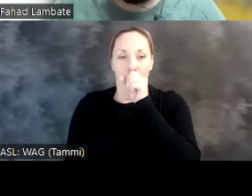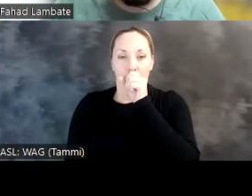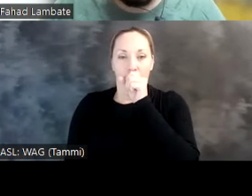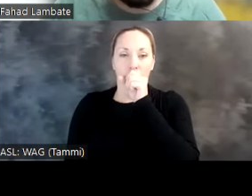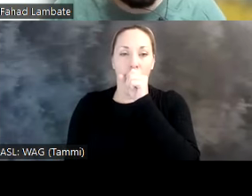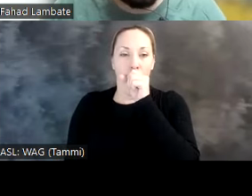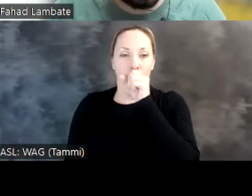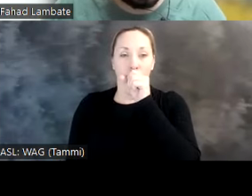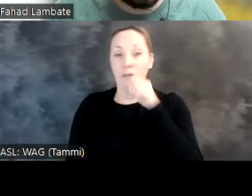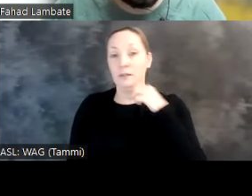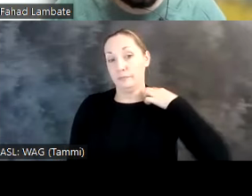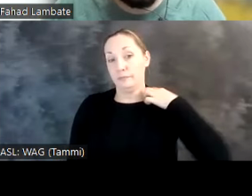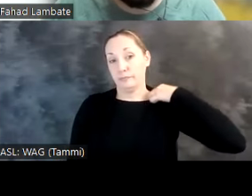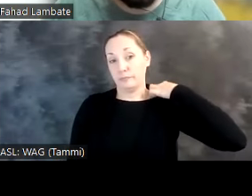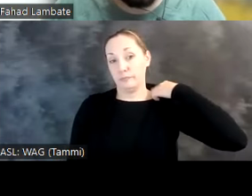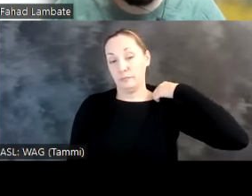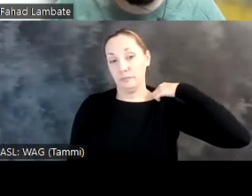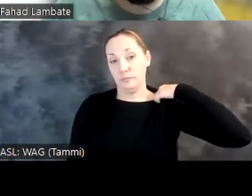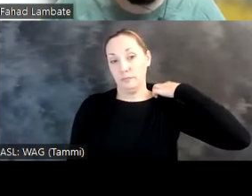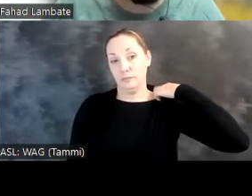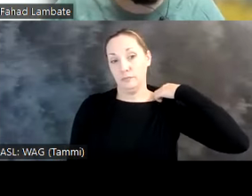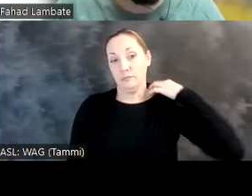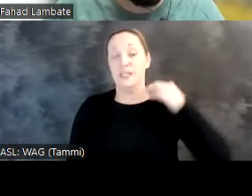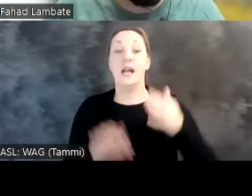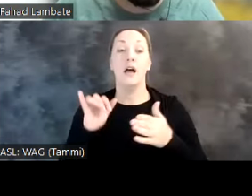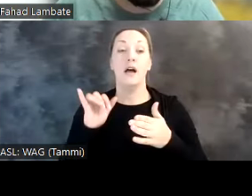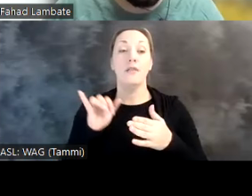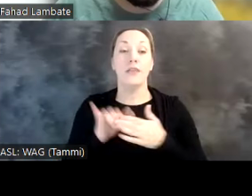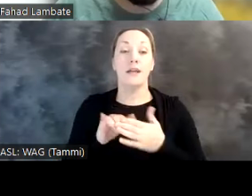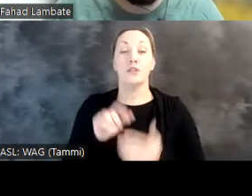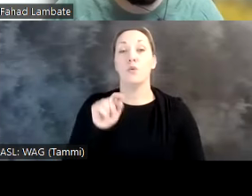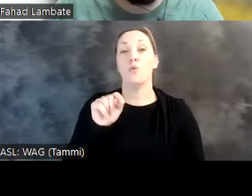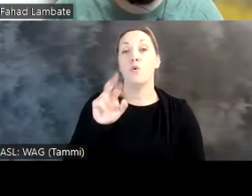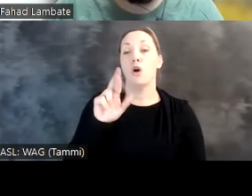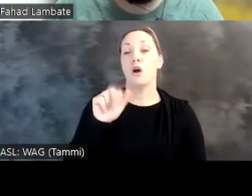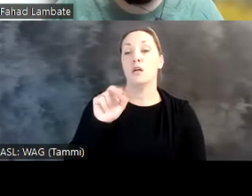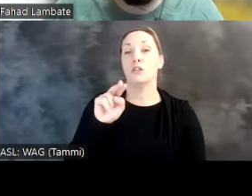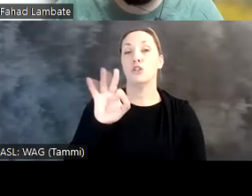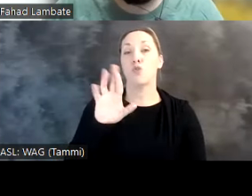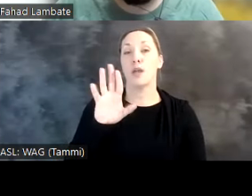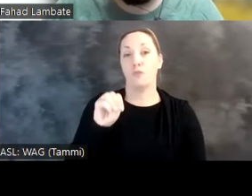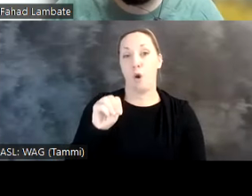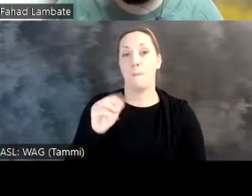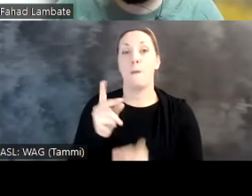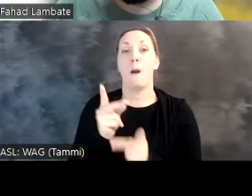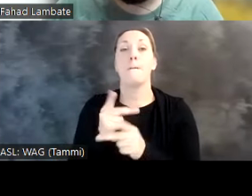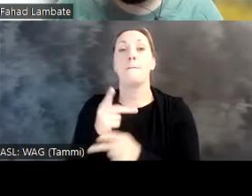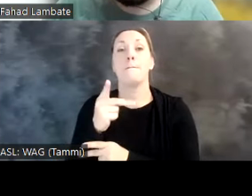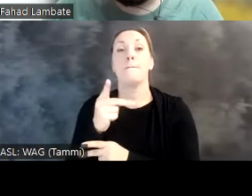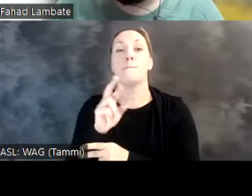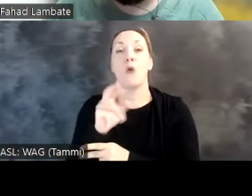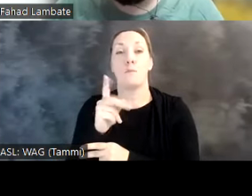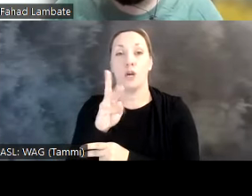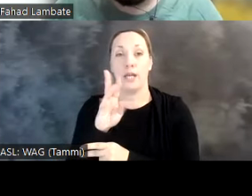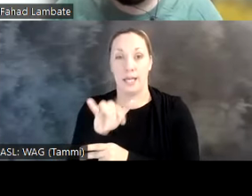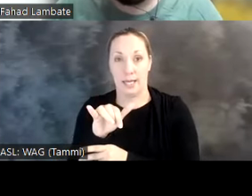so this is where a transform property comes into picture, wherein if I put a scale